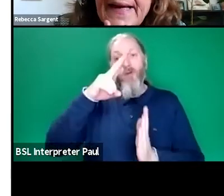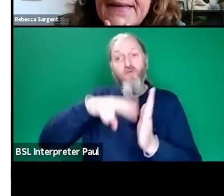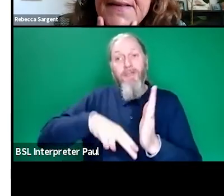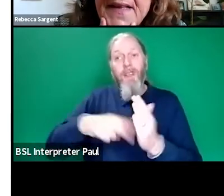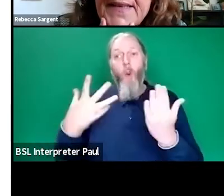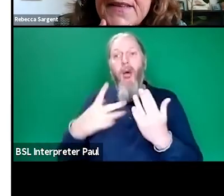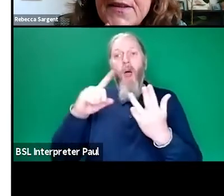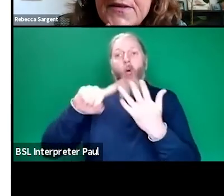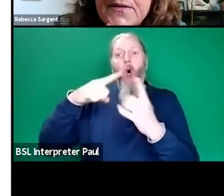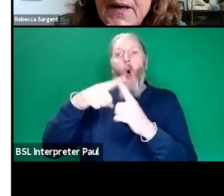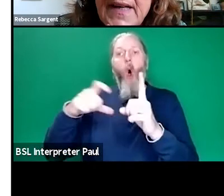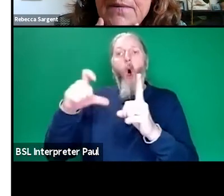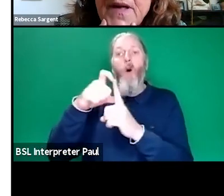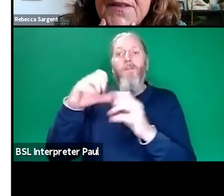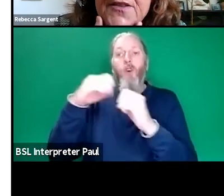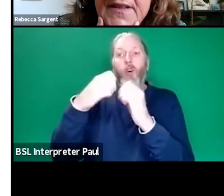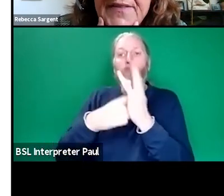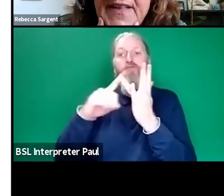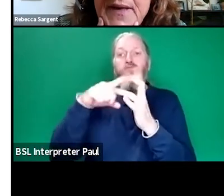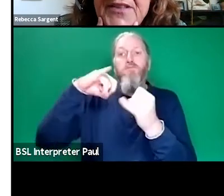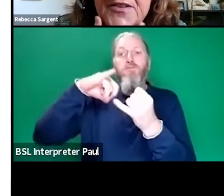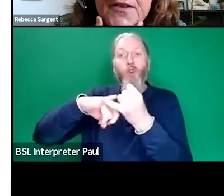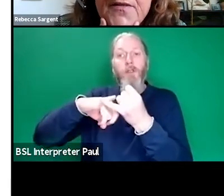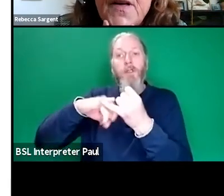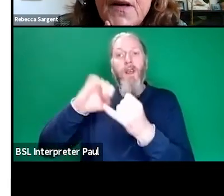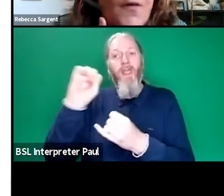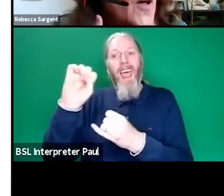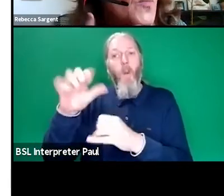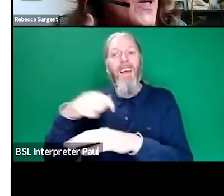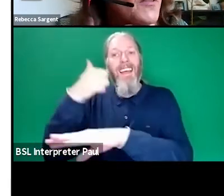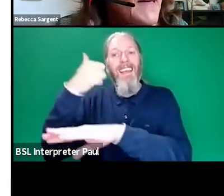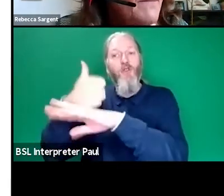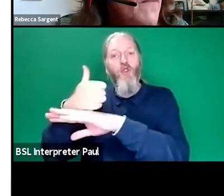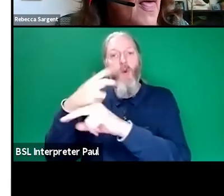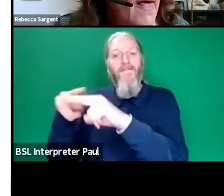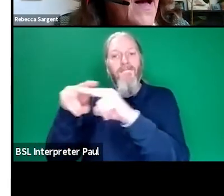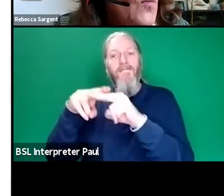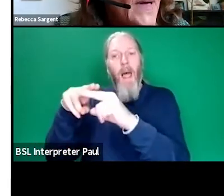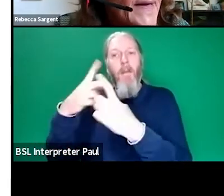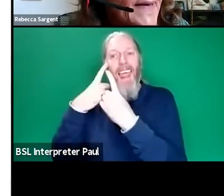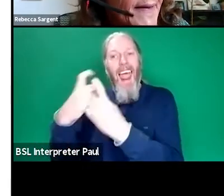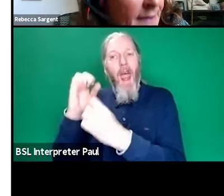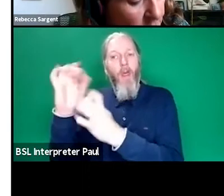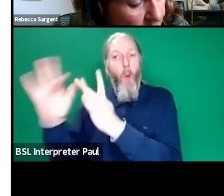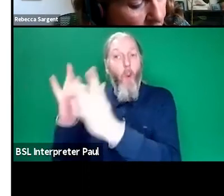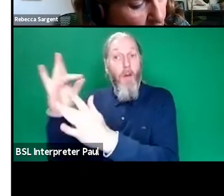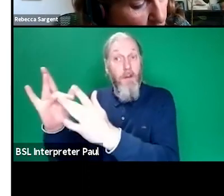Public Care site, who undertook an evaluation of the whole programme.